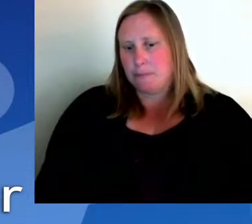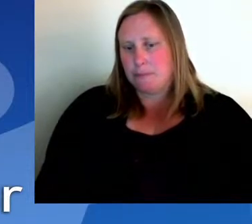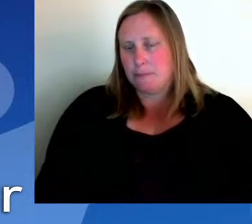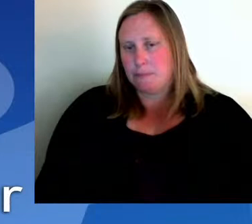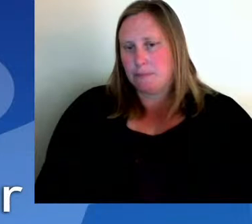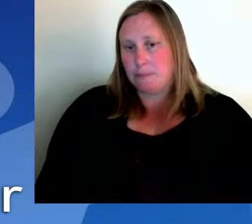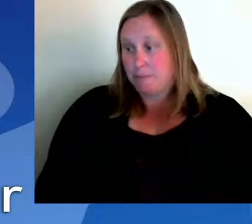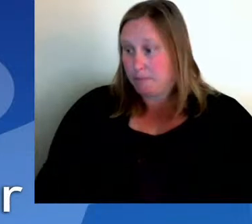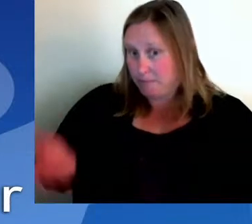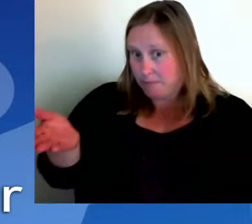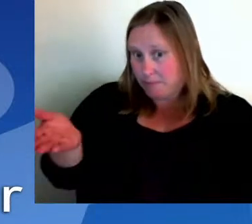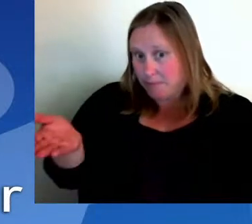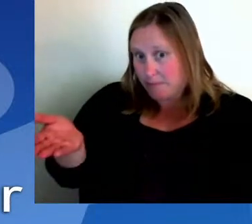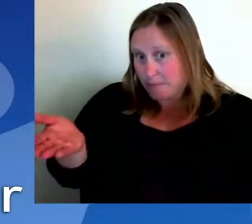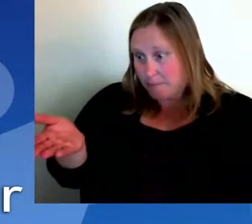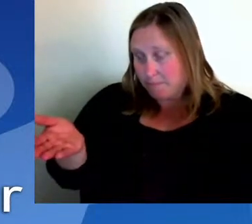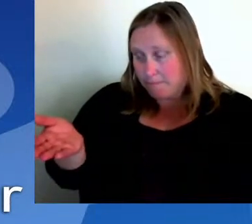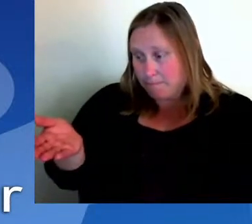Associated Press.